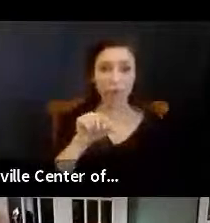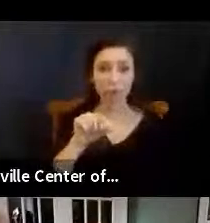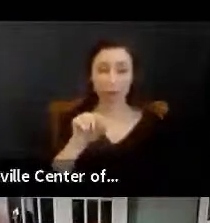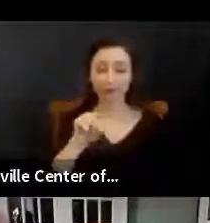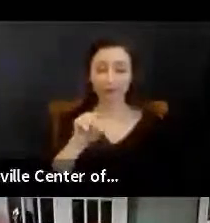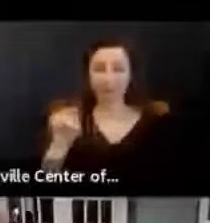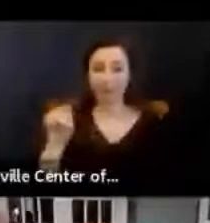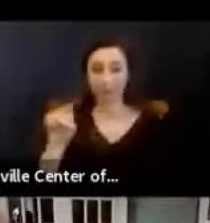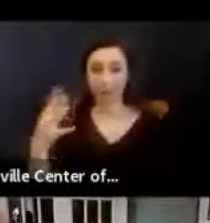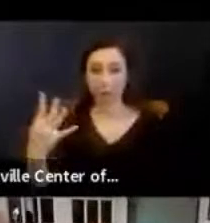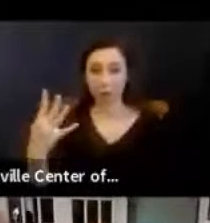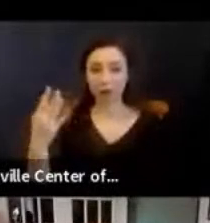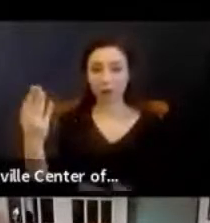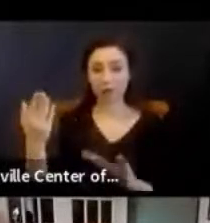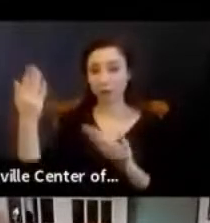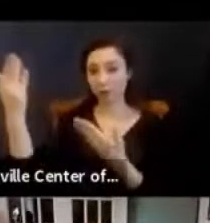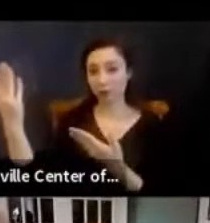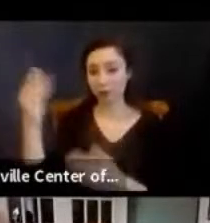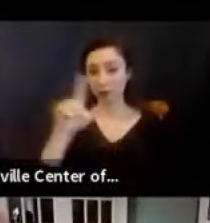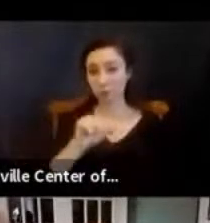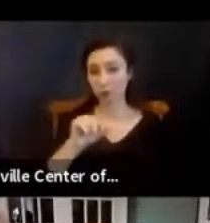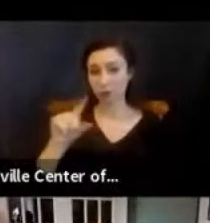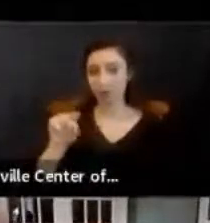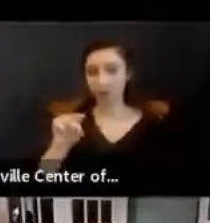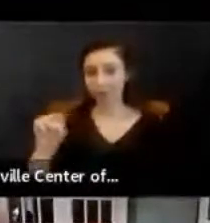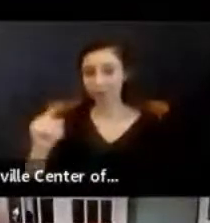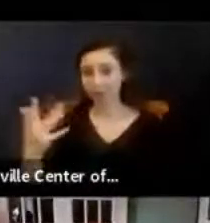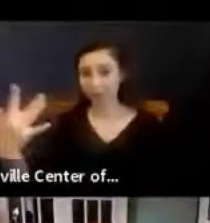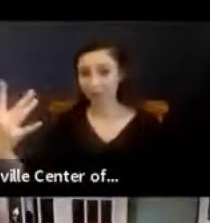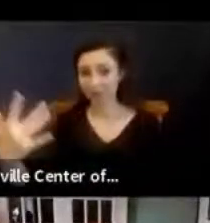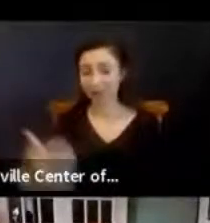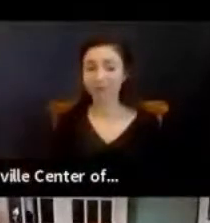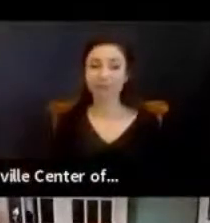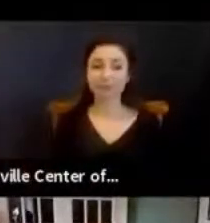2020-4 and proposed 2020-5.